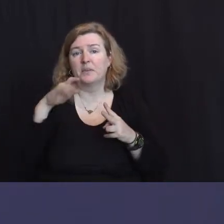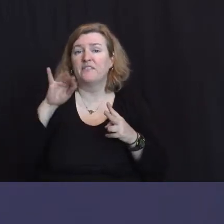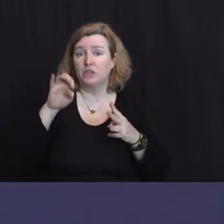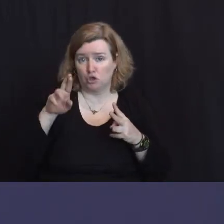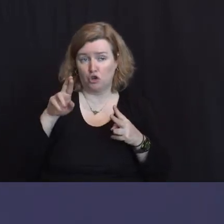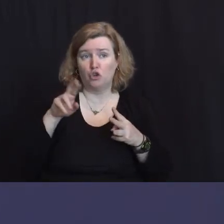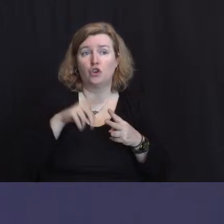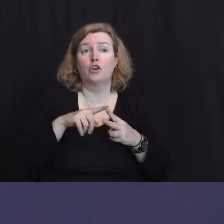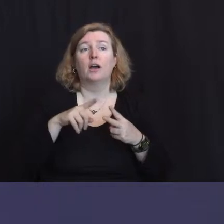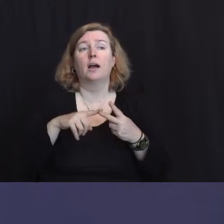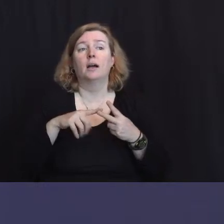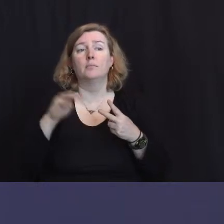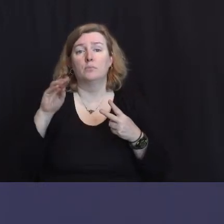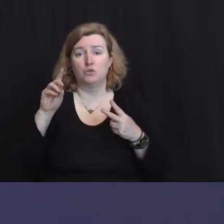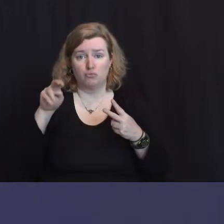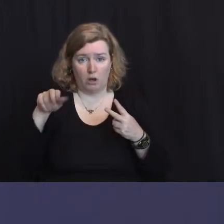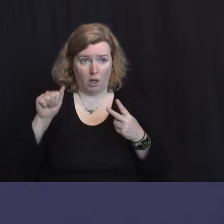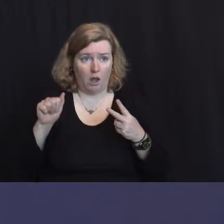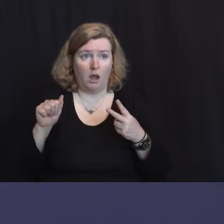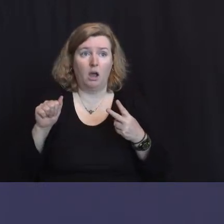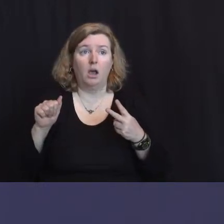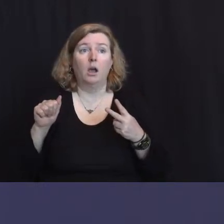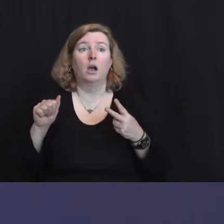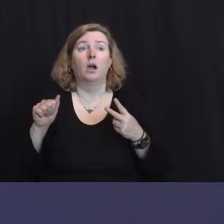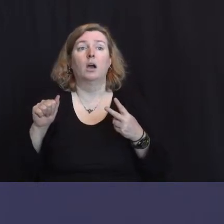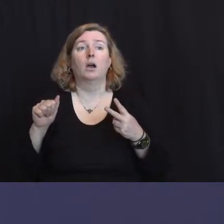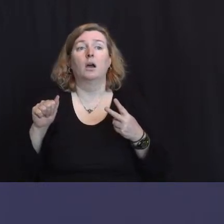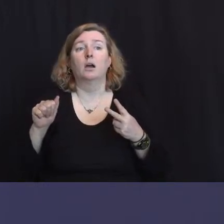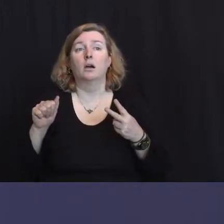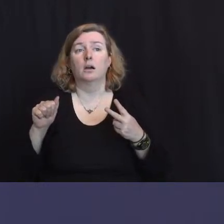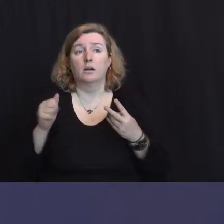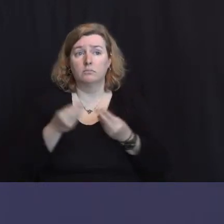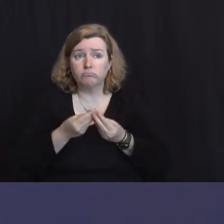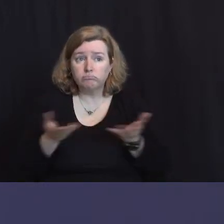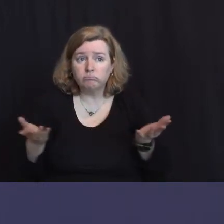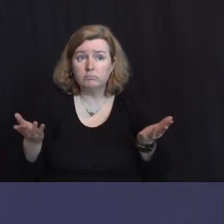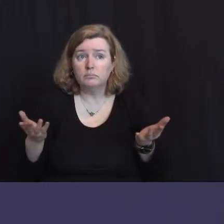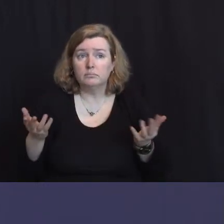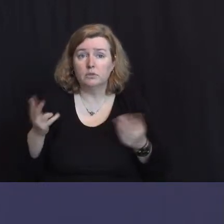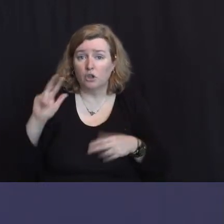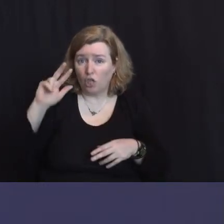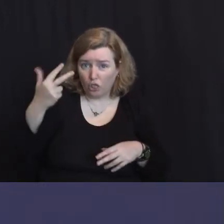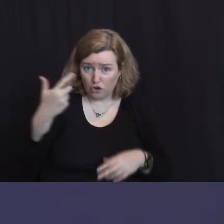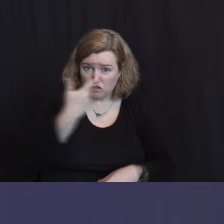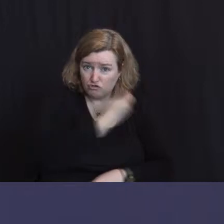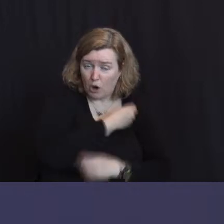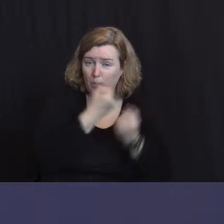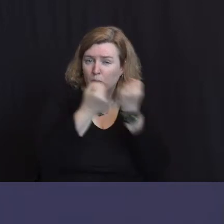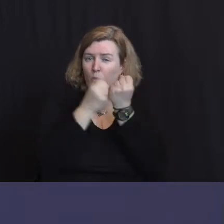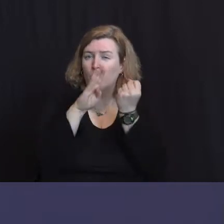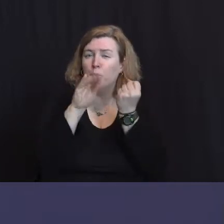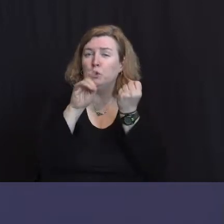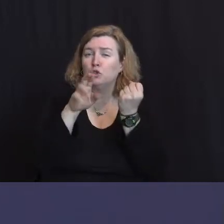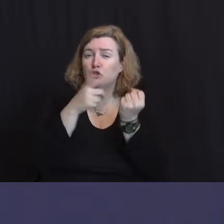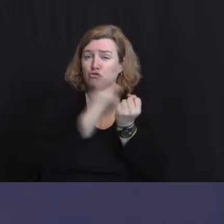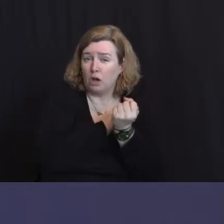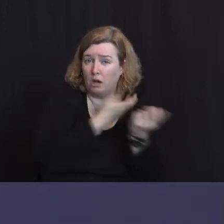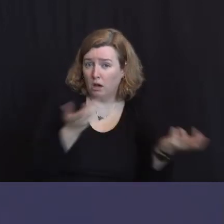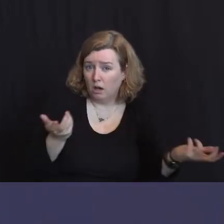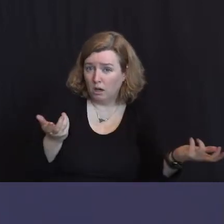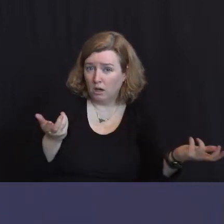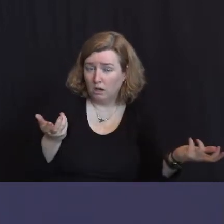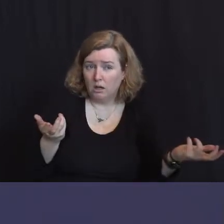mega site idea to accomplish this? I know this is looking off several months in the future, but I'm sure you guys